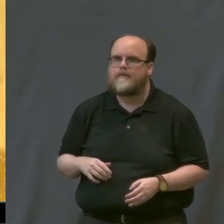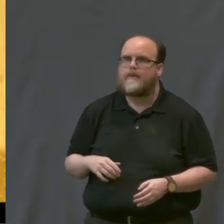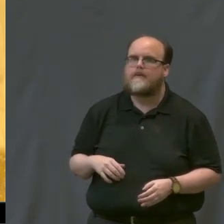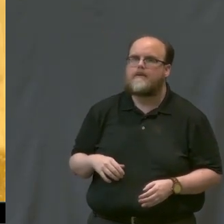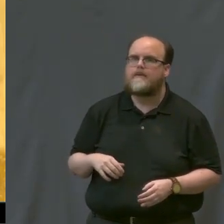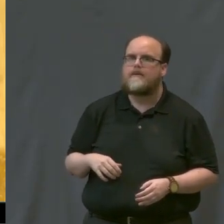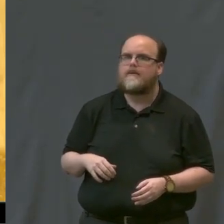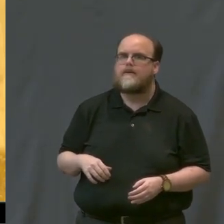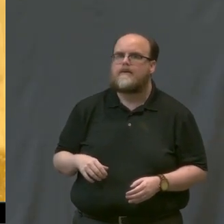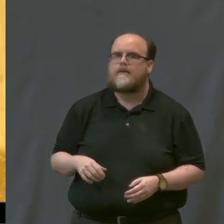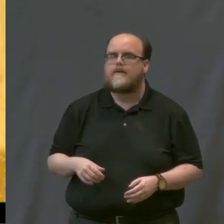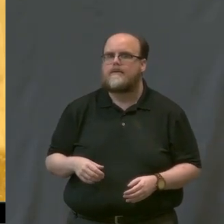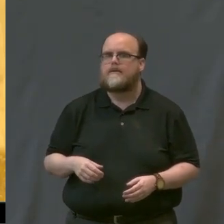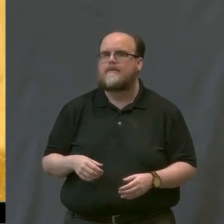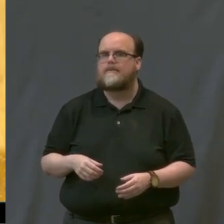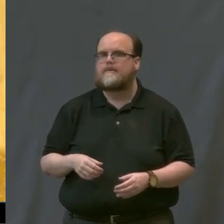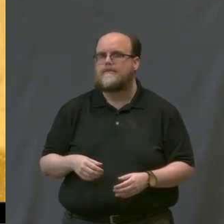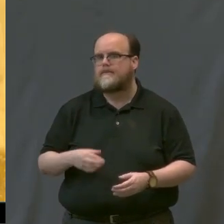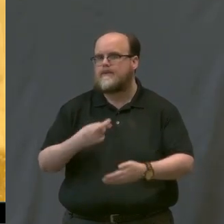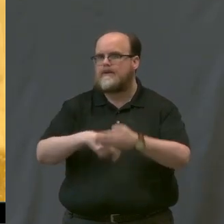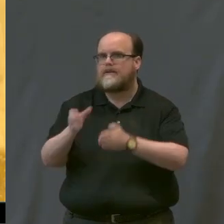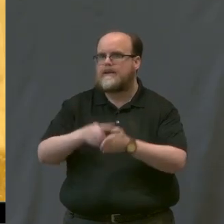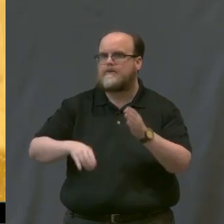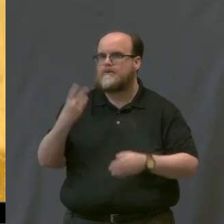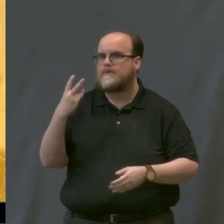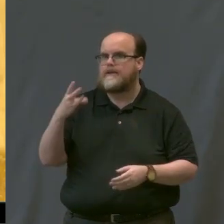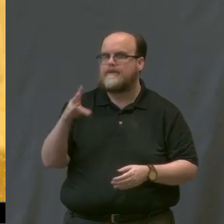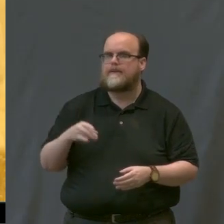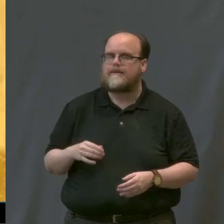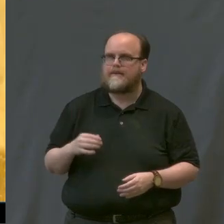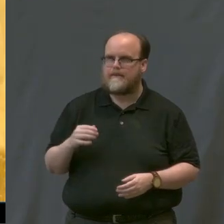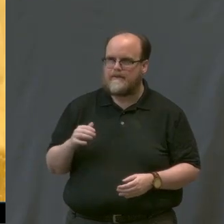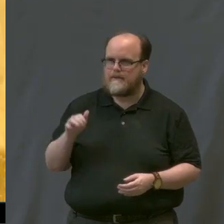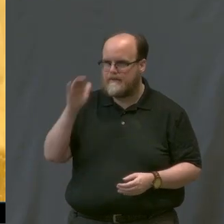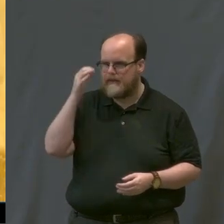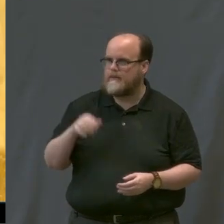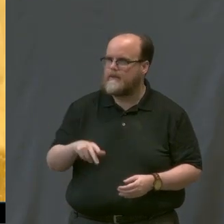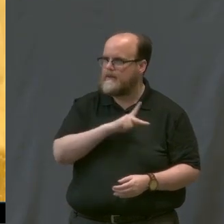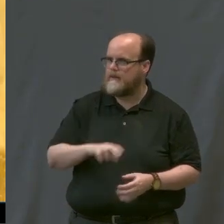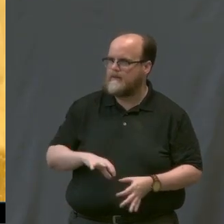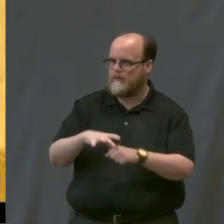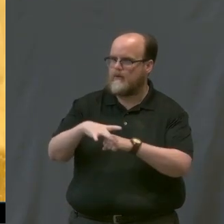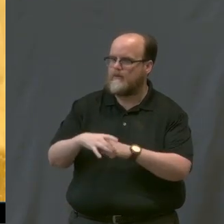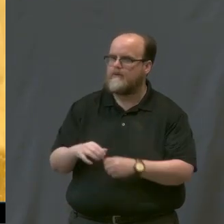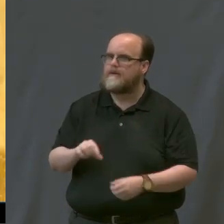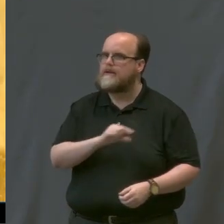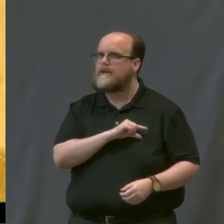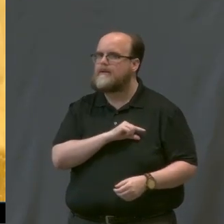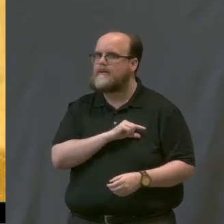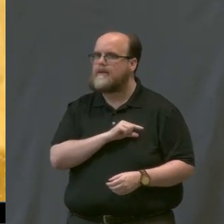Revelation chapter 17, the verses we just read, it looks like these kings of the earth may be guilty by